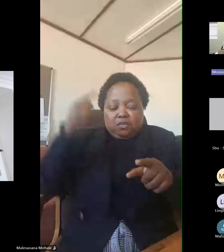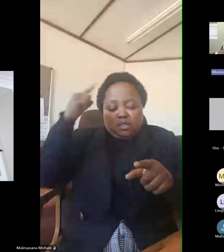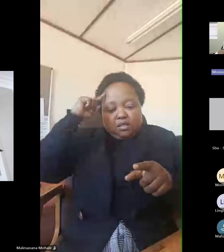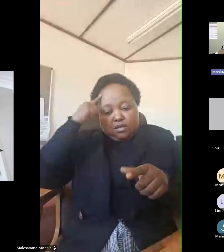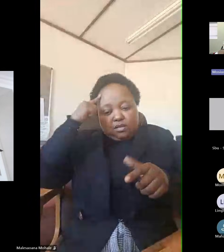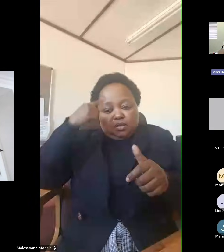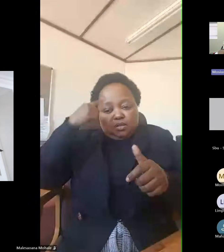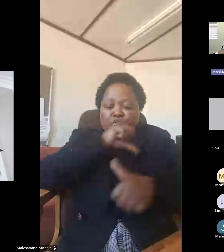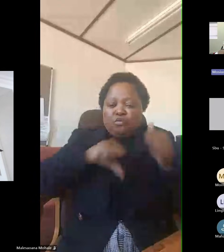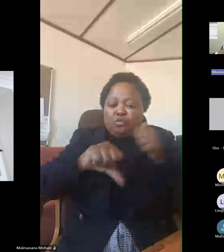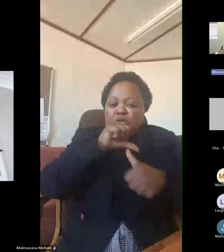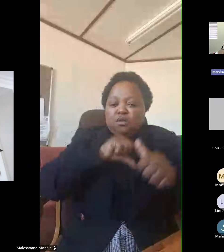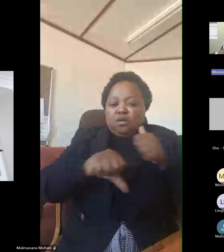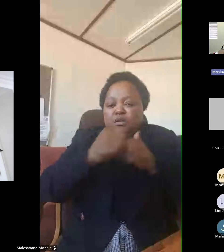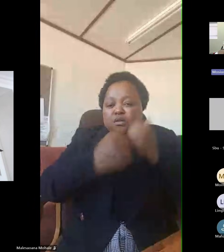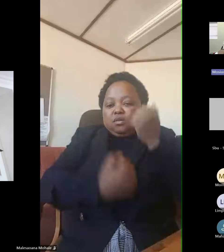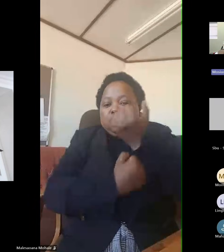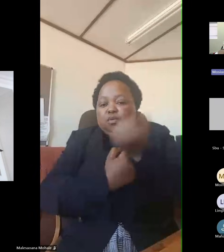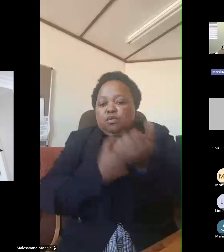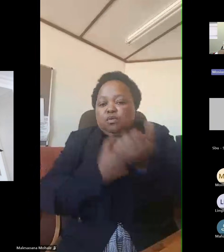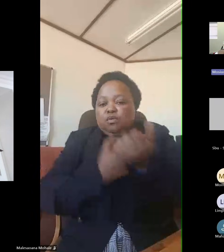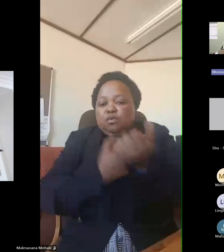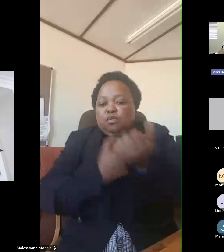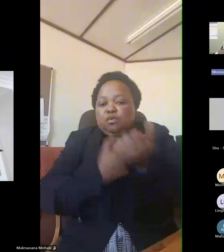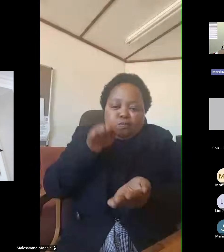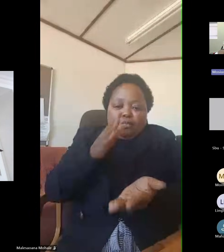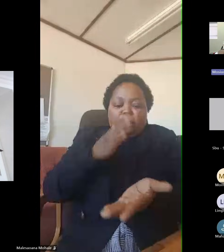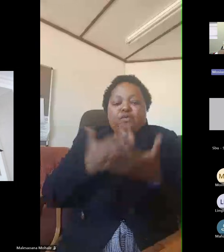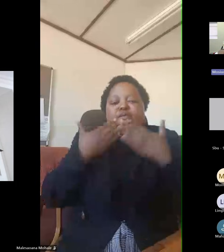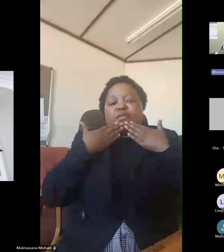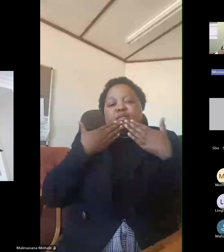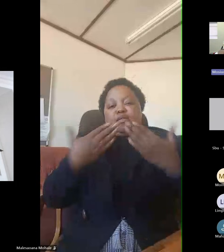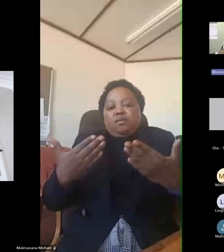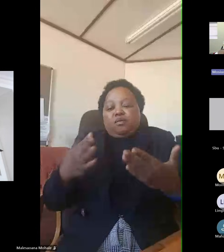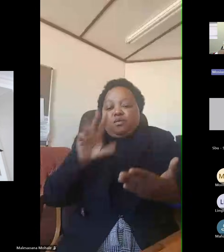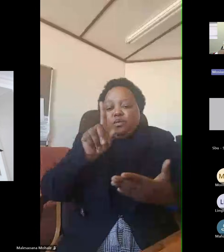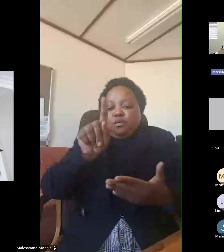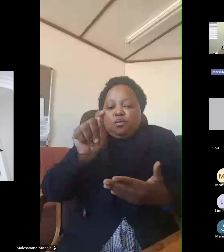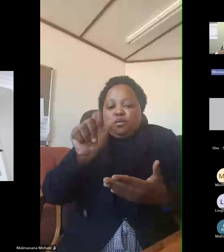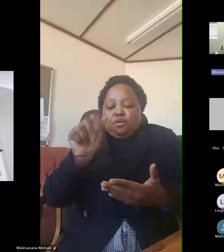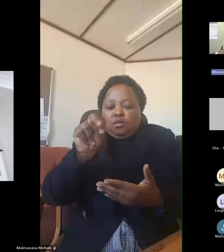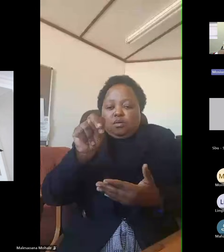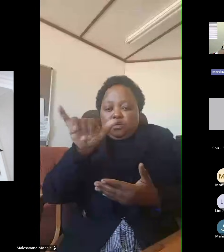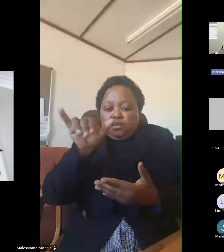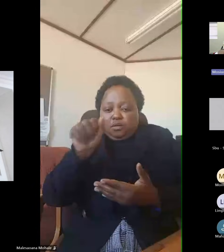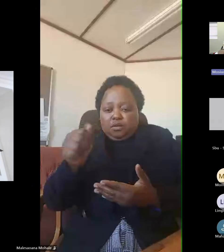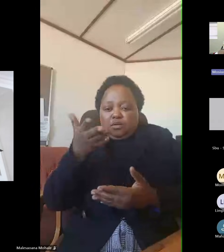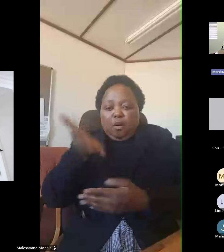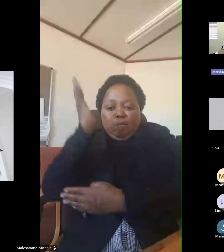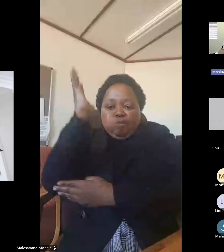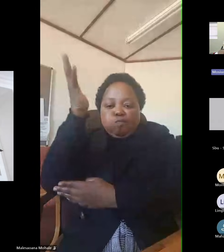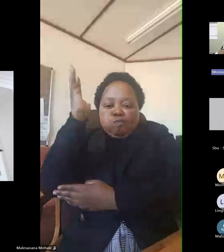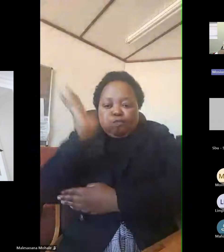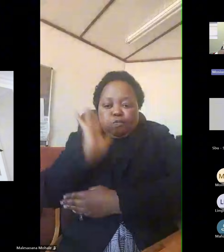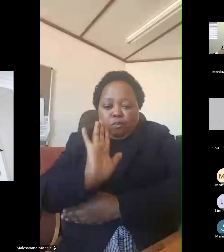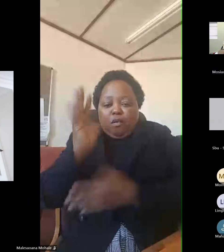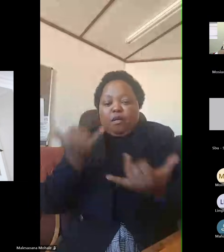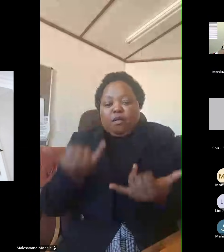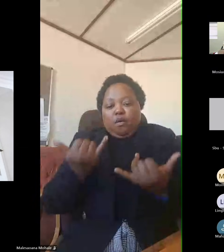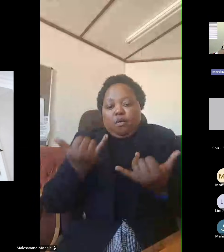has shared with us. Thank you very much, Tanya, for setting that. I think we are ready